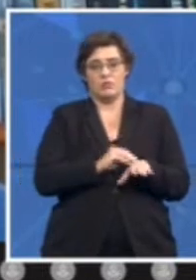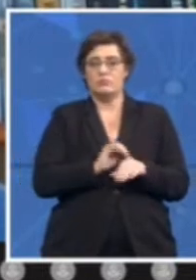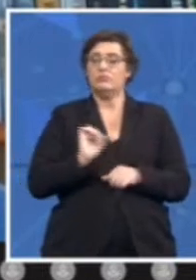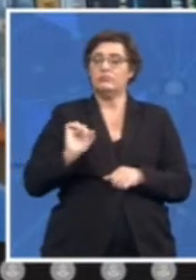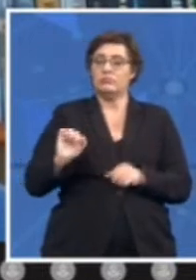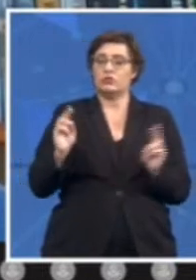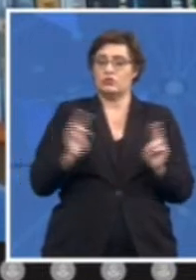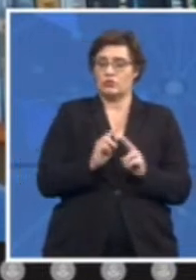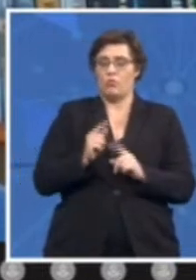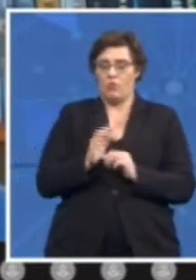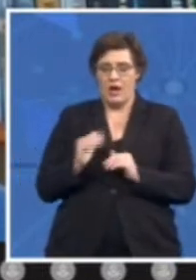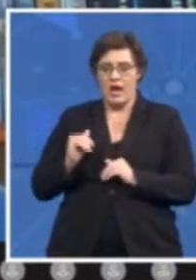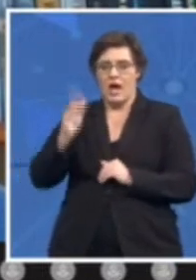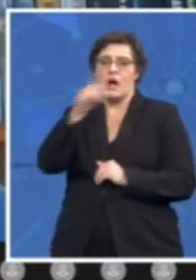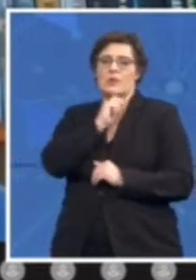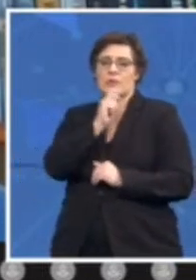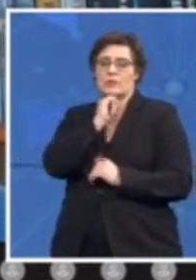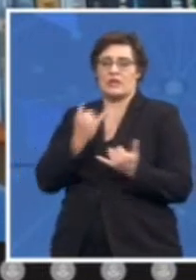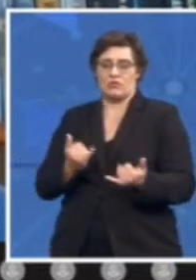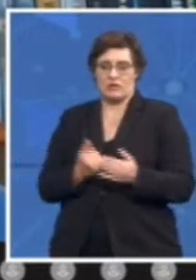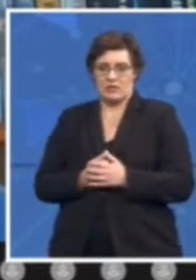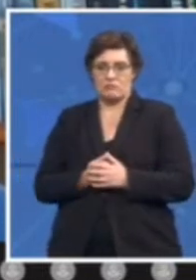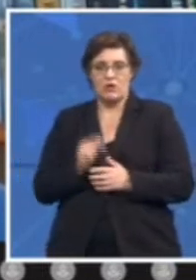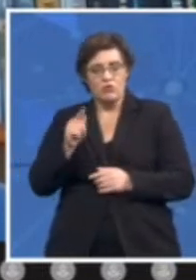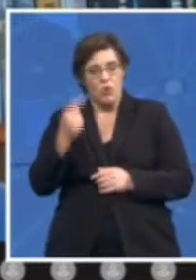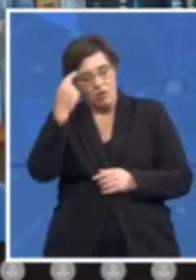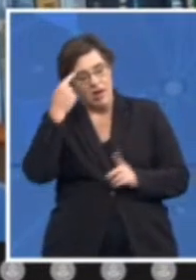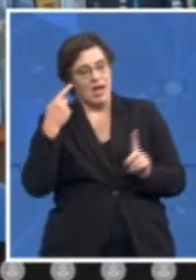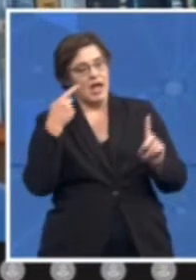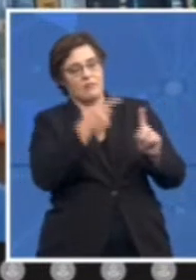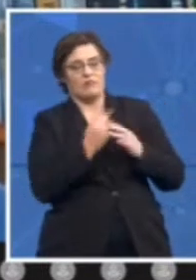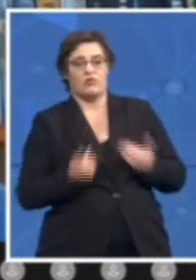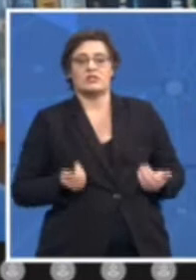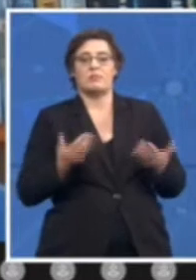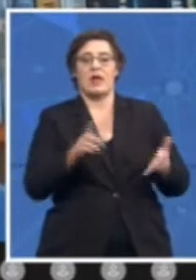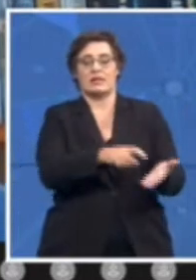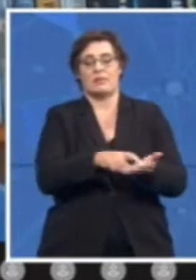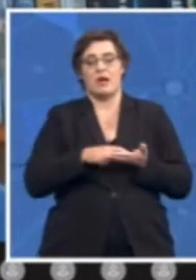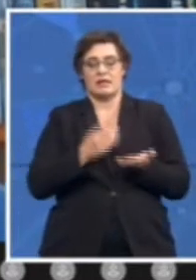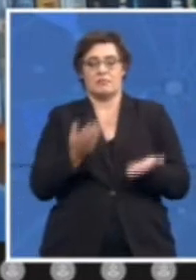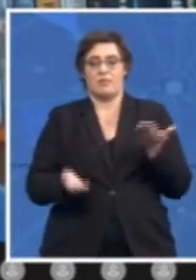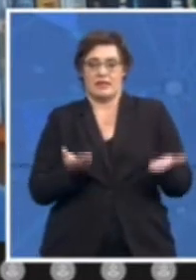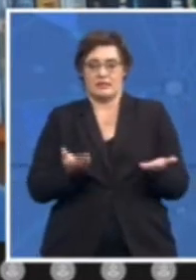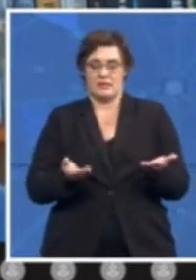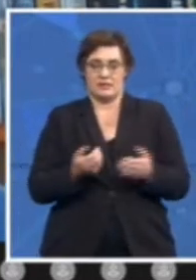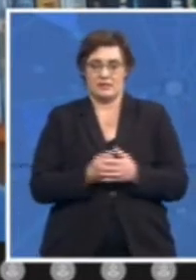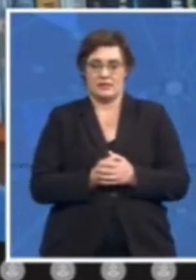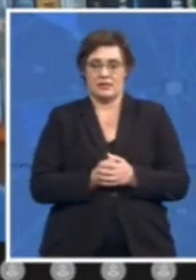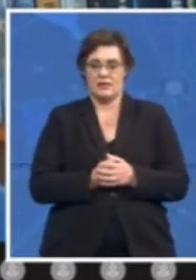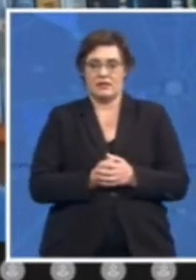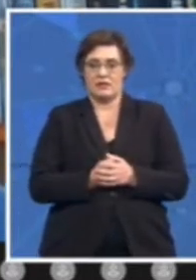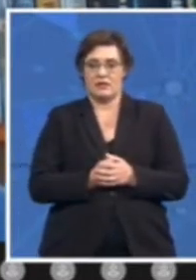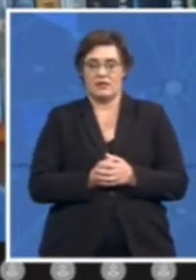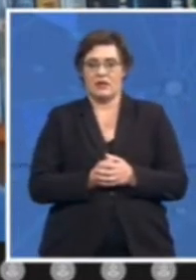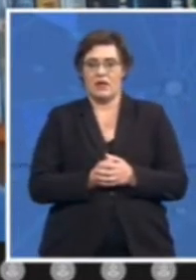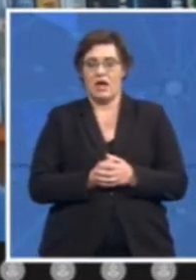What is your intelligence on the supply-demand balance and the prospect of stockouts at petrol